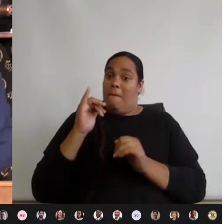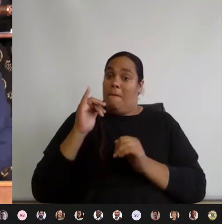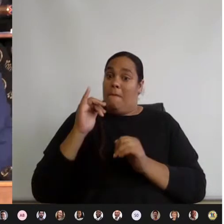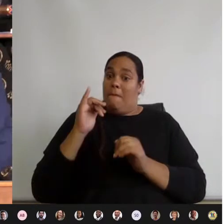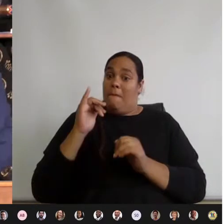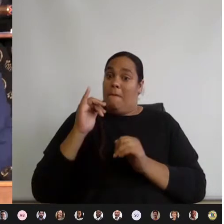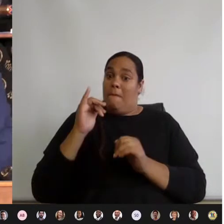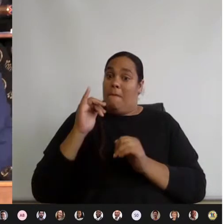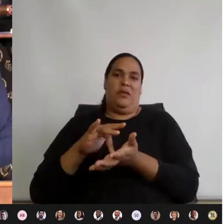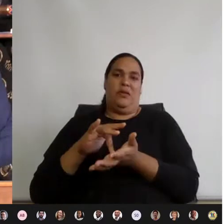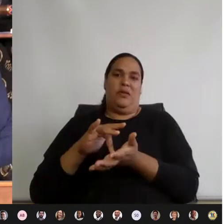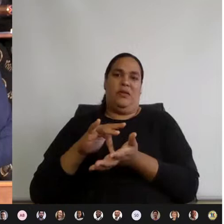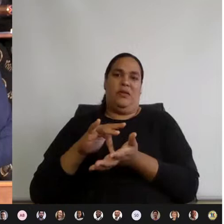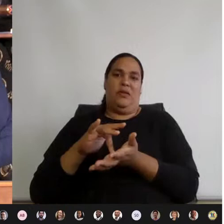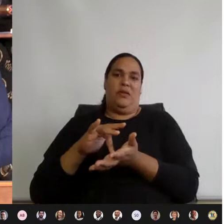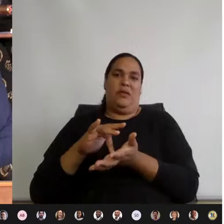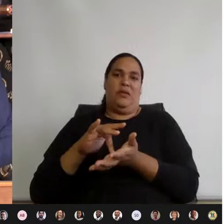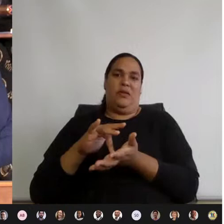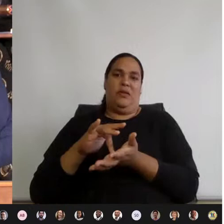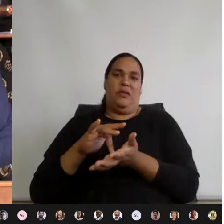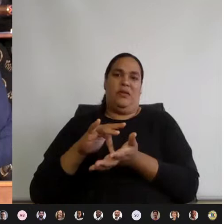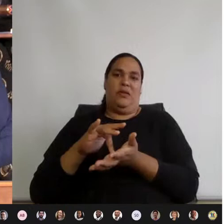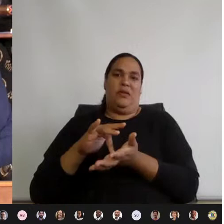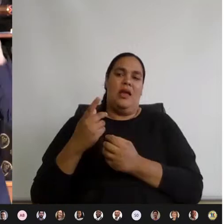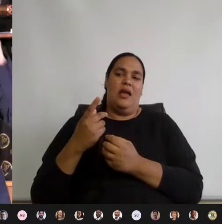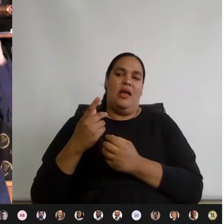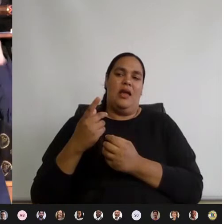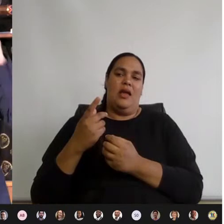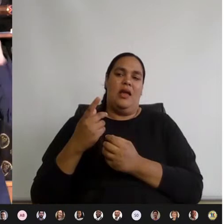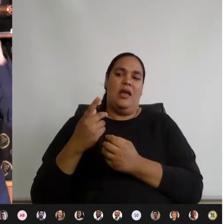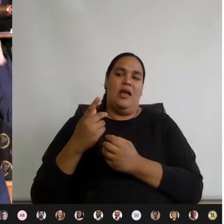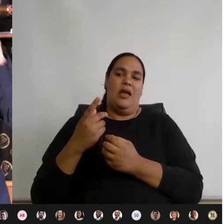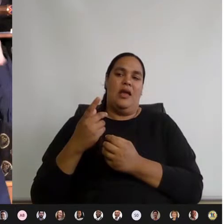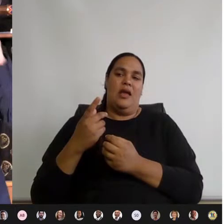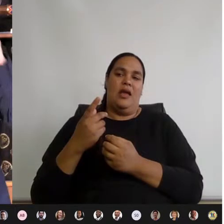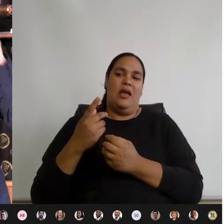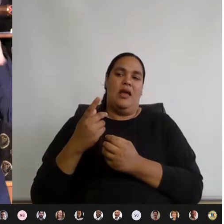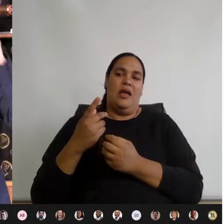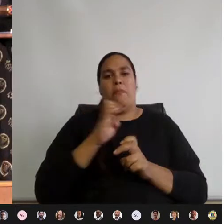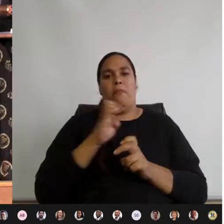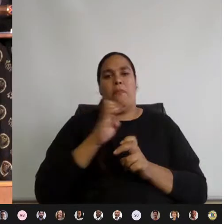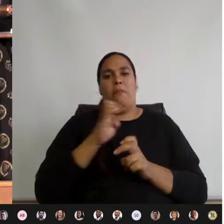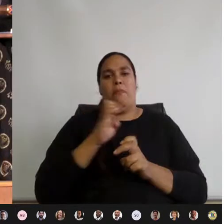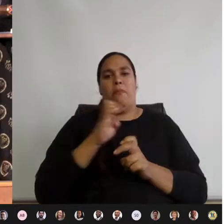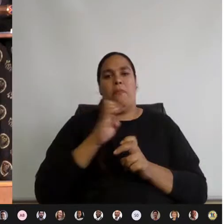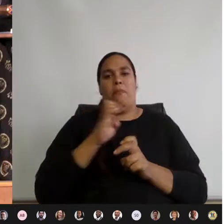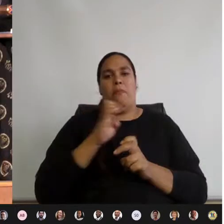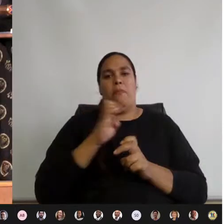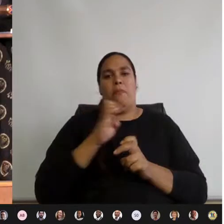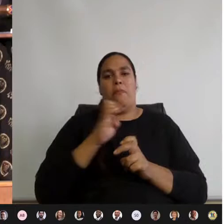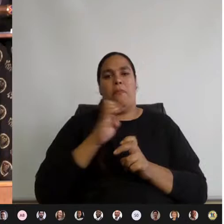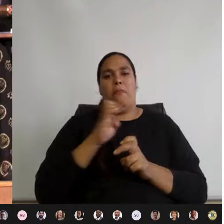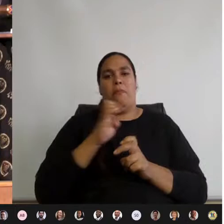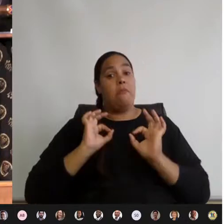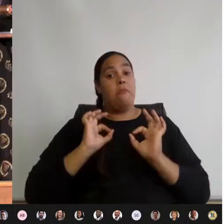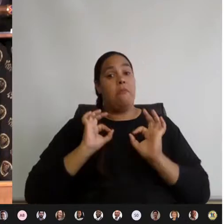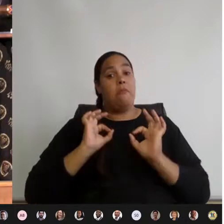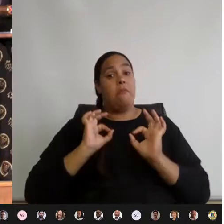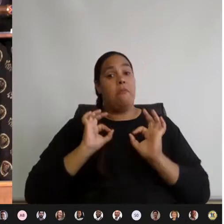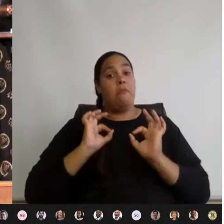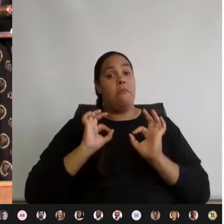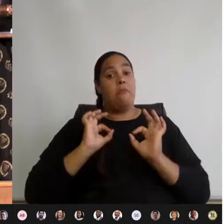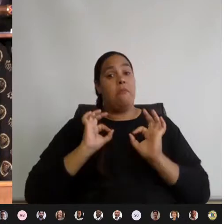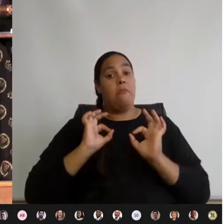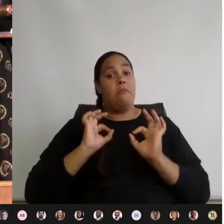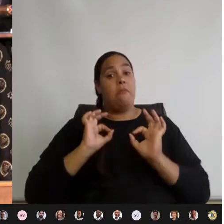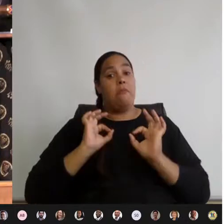position of that IRF or that outstanding electricity bill. But the DA government and the DA mayor is busy dealing with it, and we will fix that